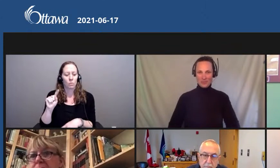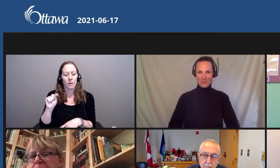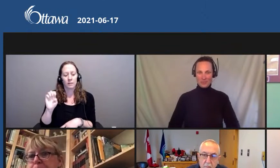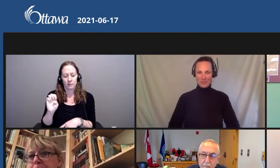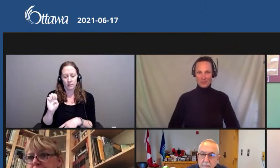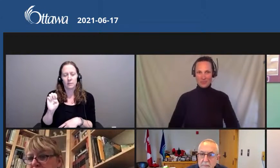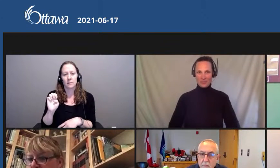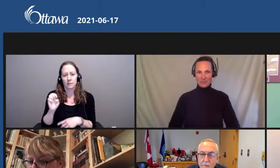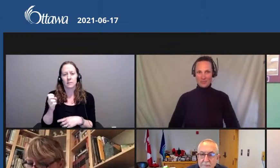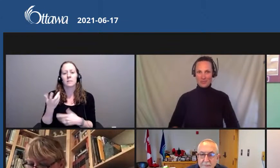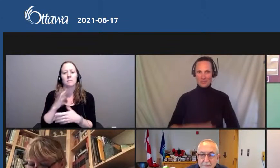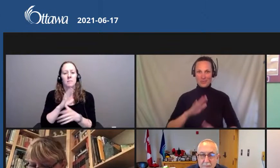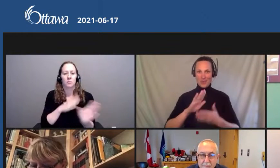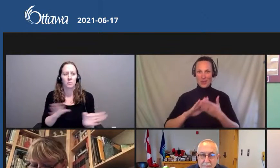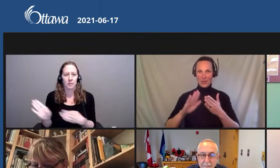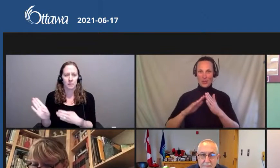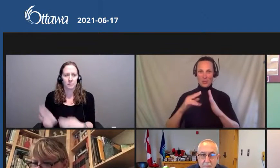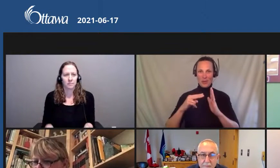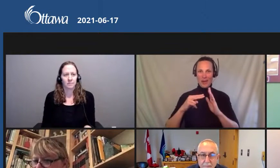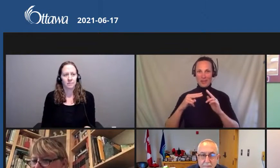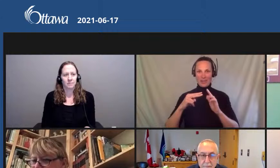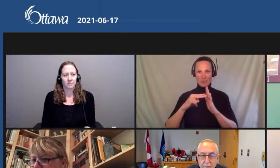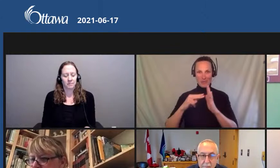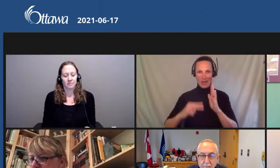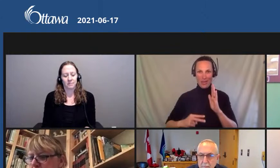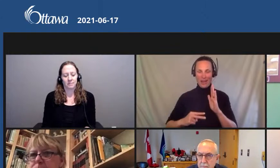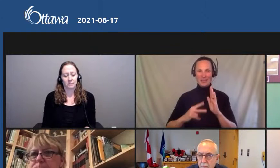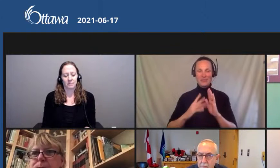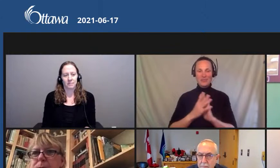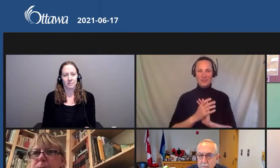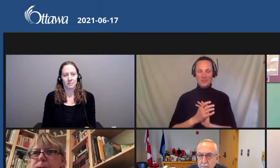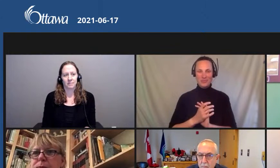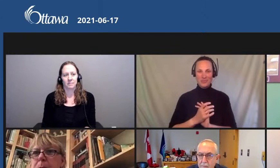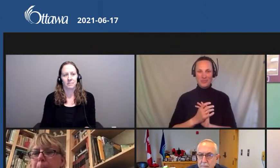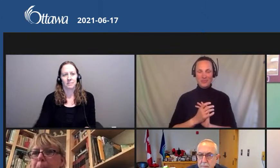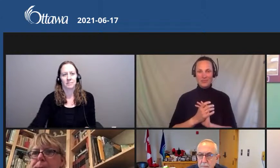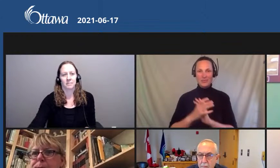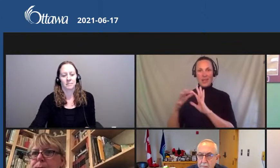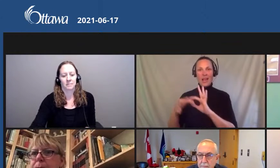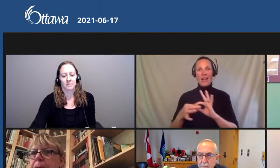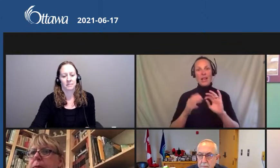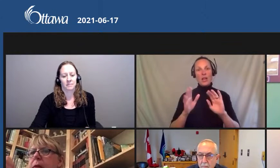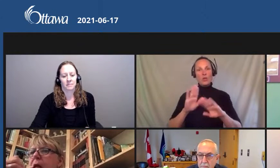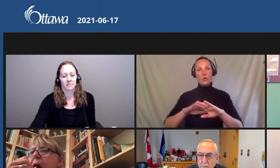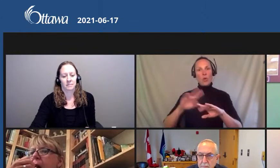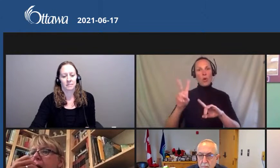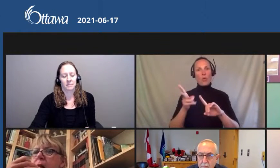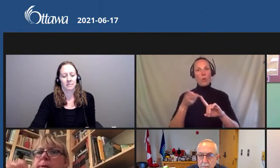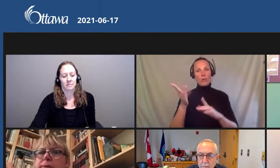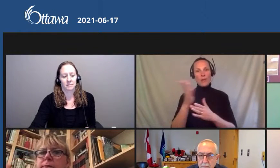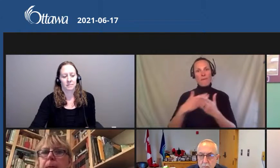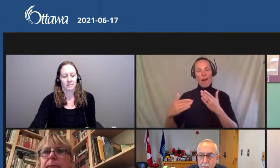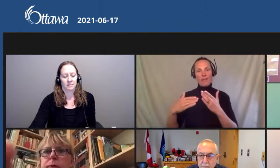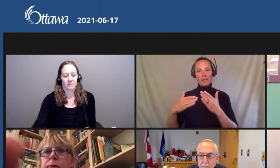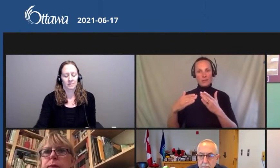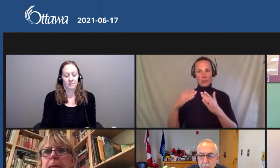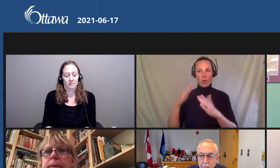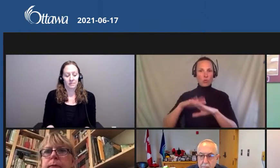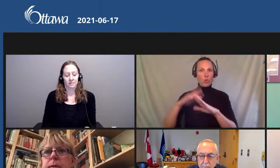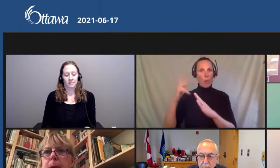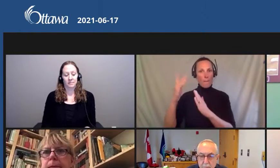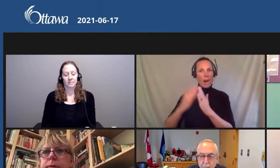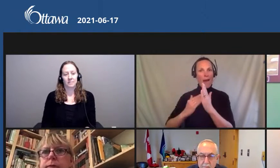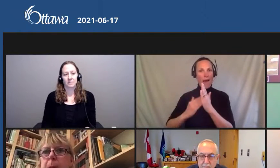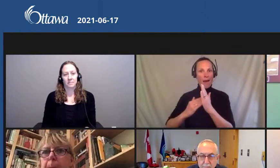Désolée, j'ai perdu ma connexion. Relative à la deuxième phase du plan directeur de la gestion. On the second phase of the Solid